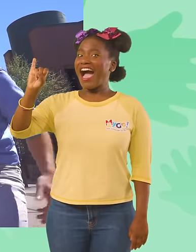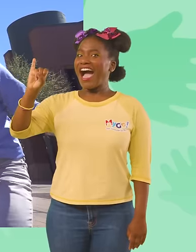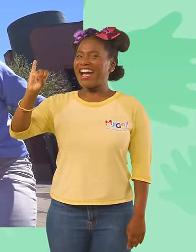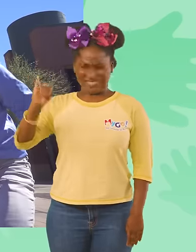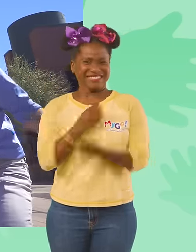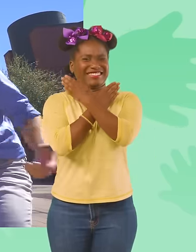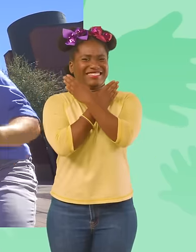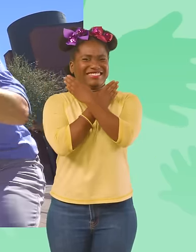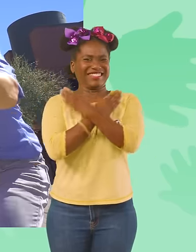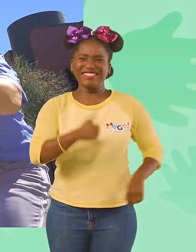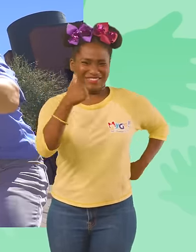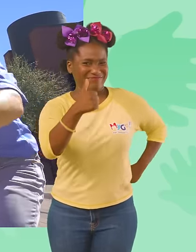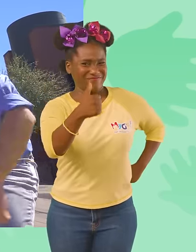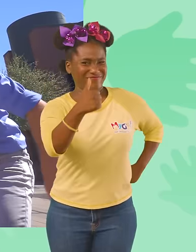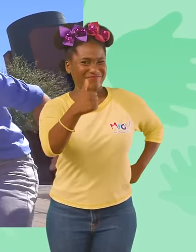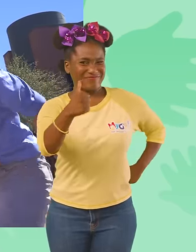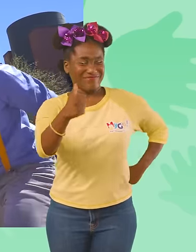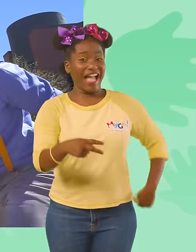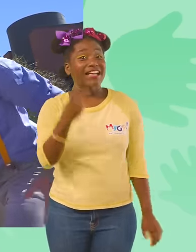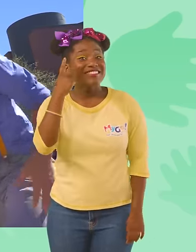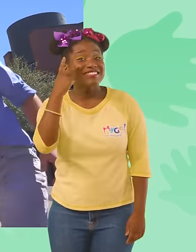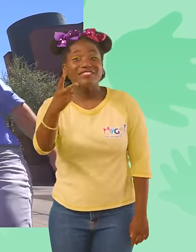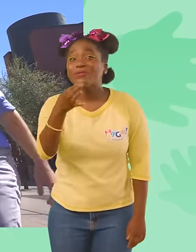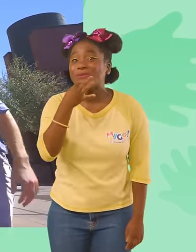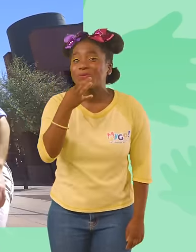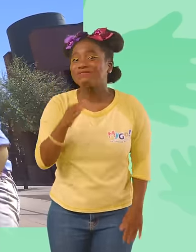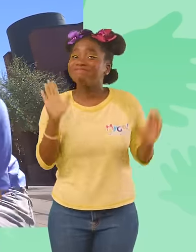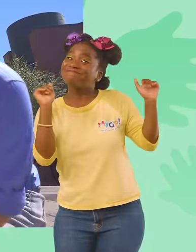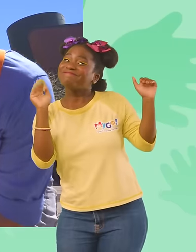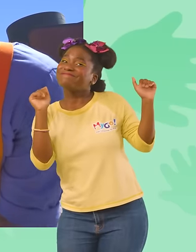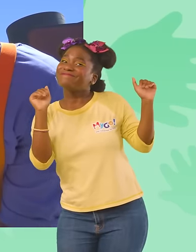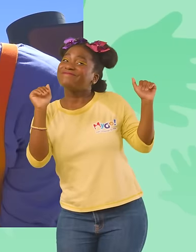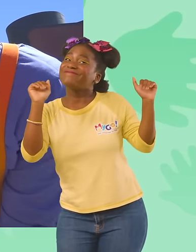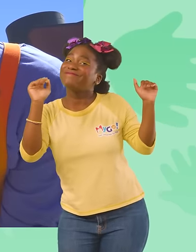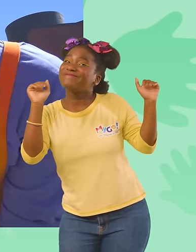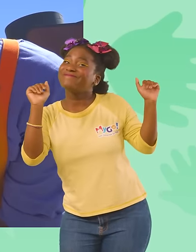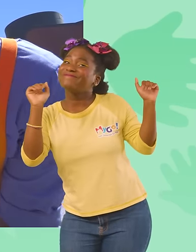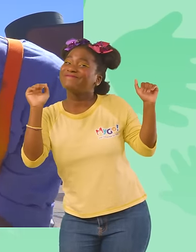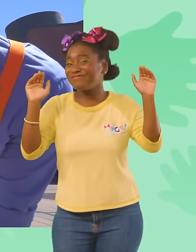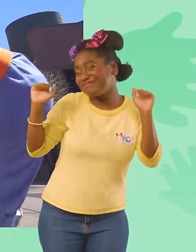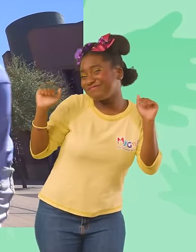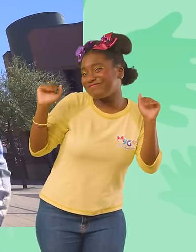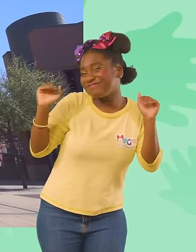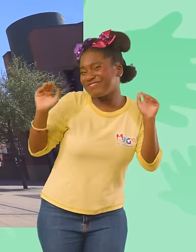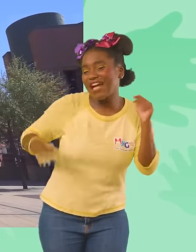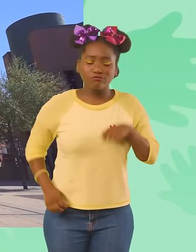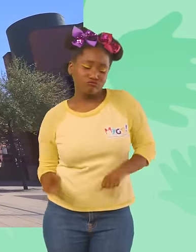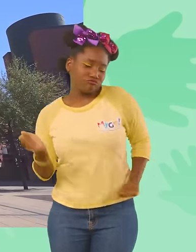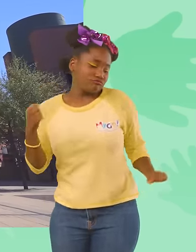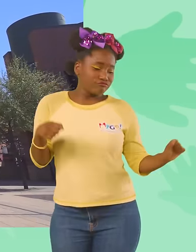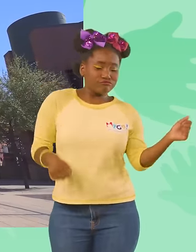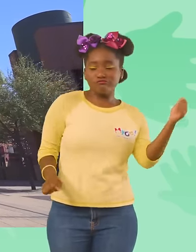B-L-I-P-P-I. Blippi. Good job. All right. See you soon. Bye-bye.